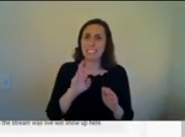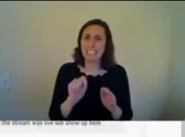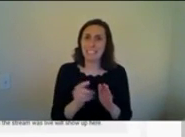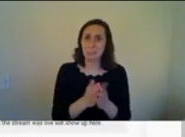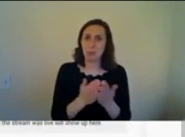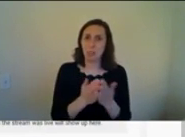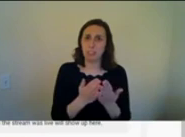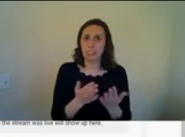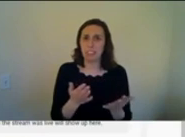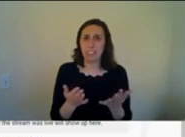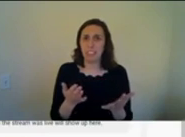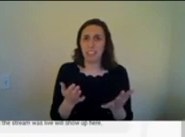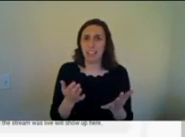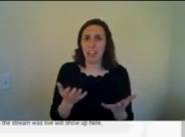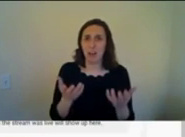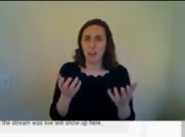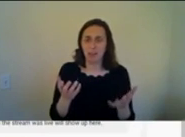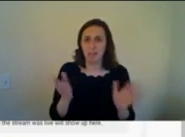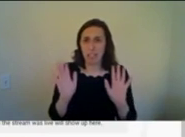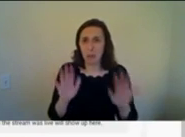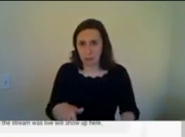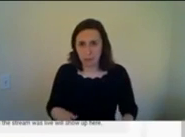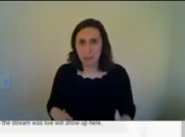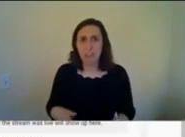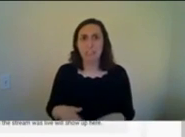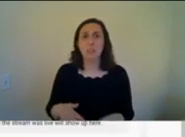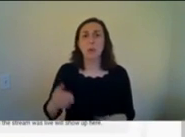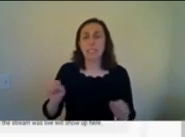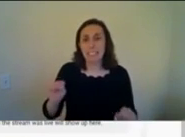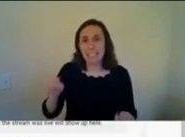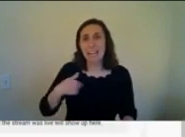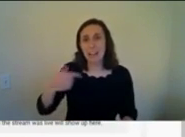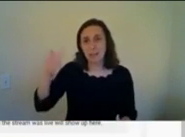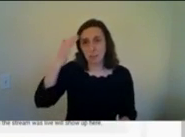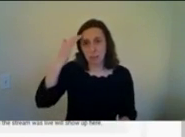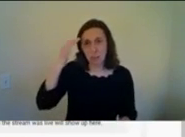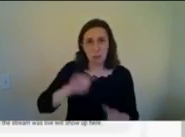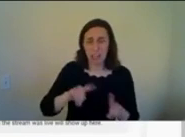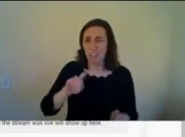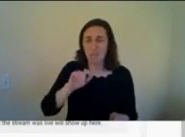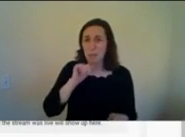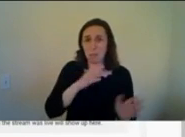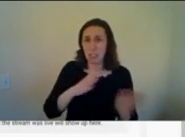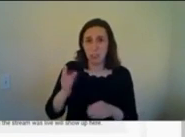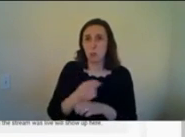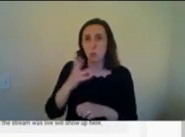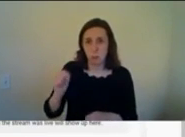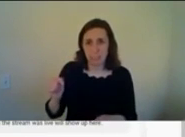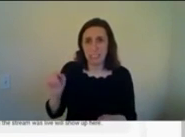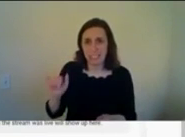material comes out the same. So familiar with, yes, using, probably not at this juncture.